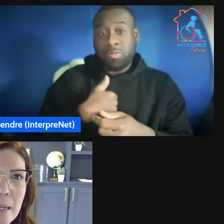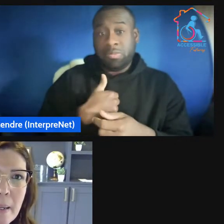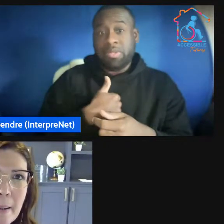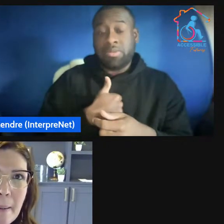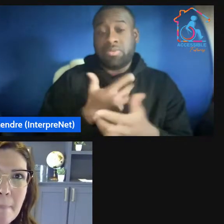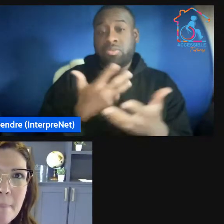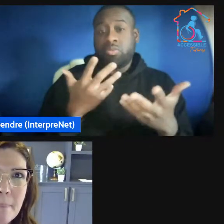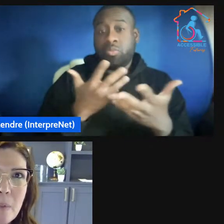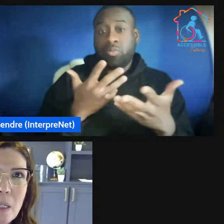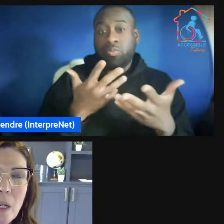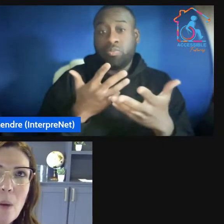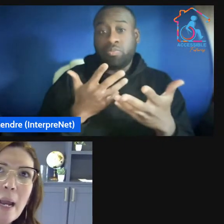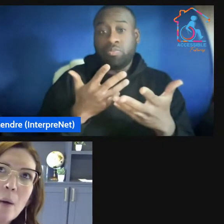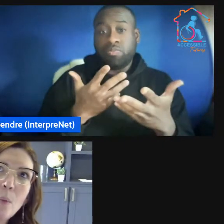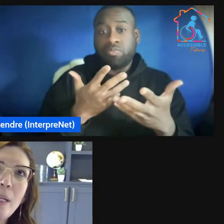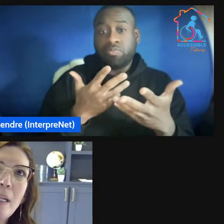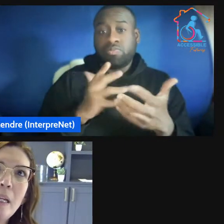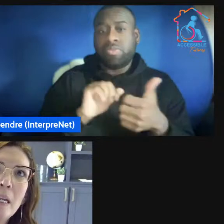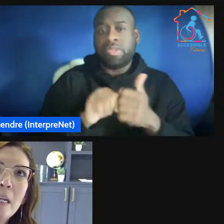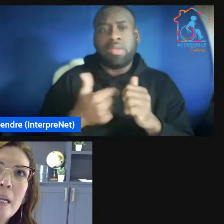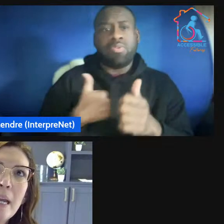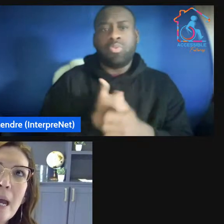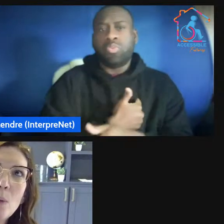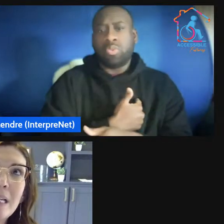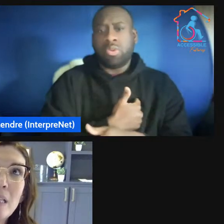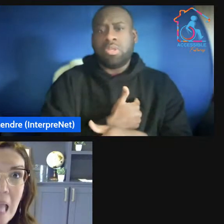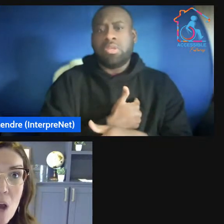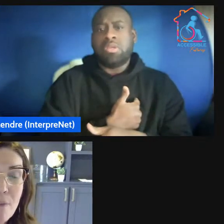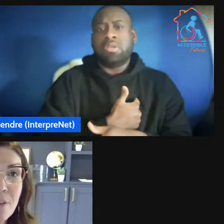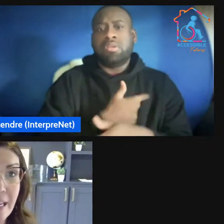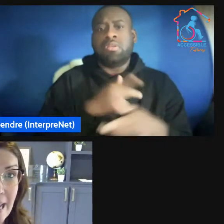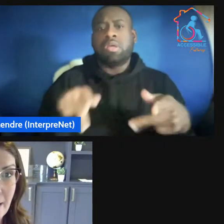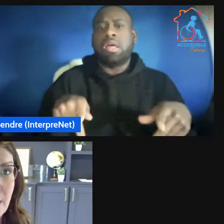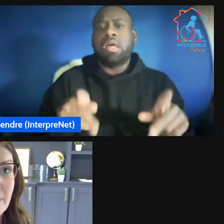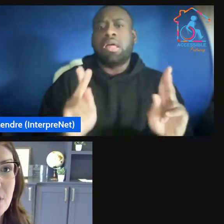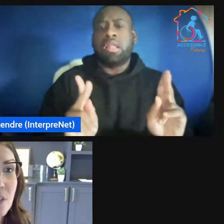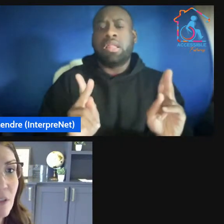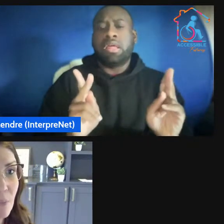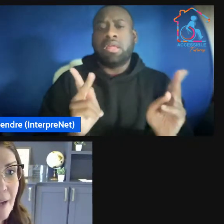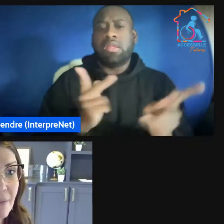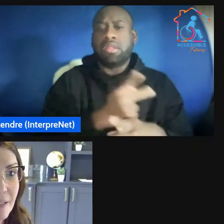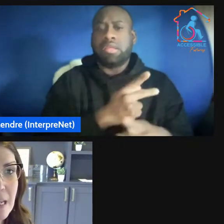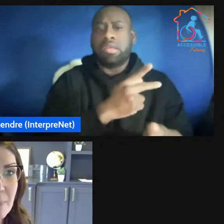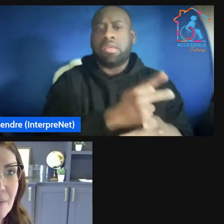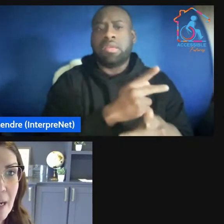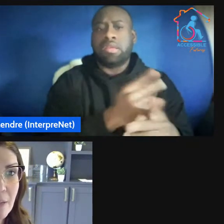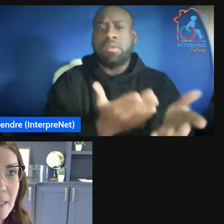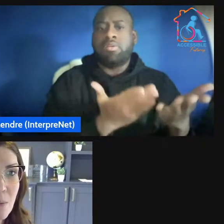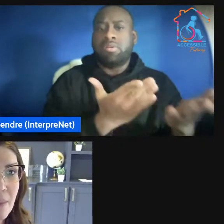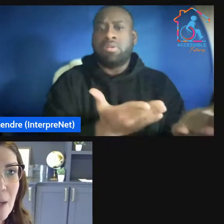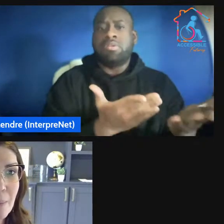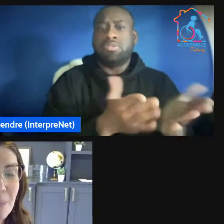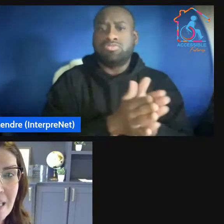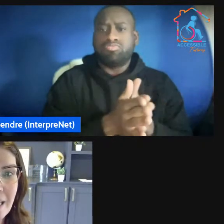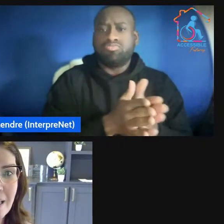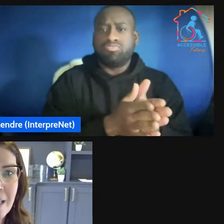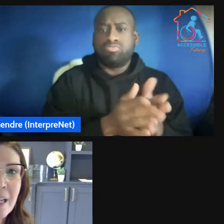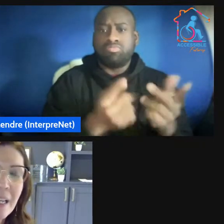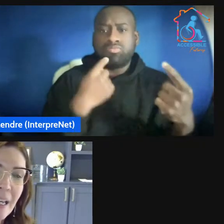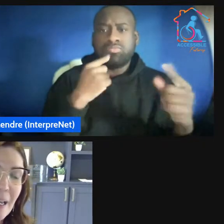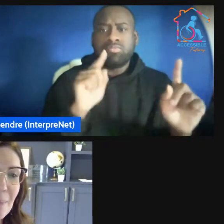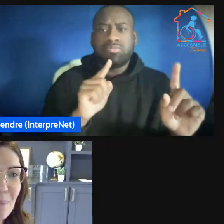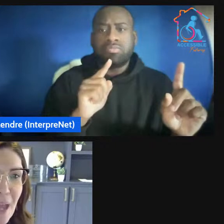is how do we allow for the caregivers to thrive in the same environment without